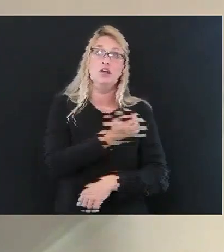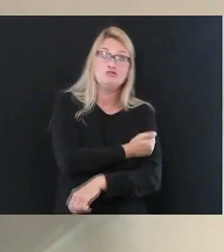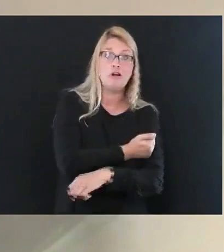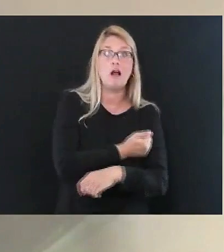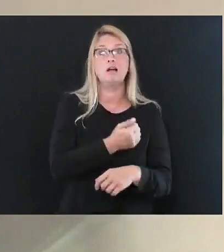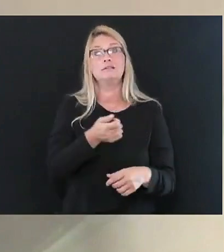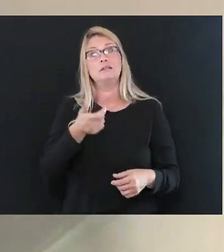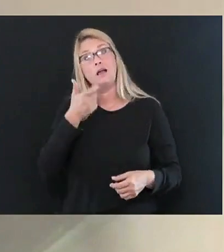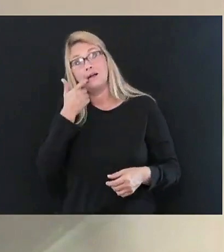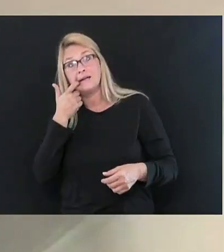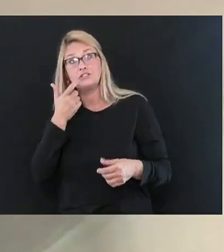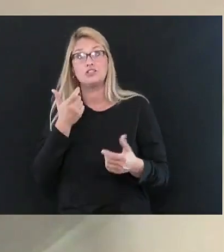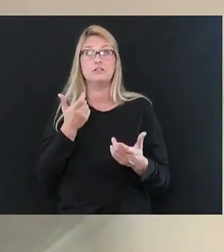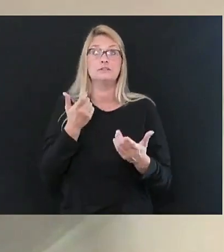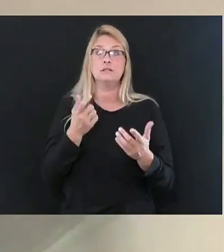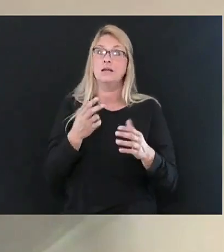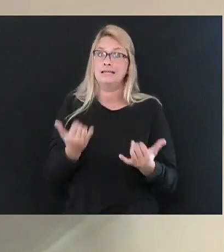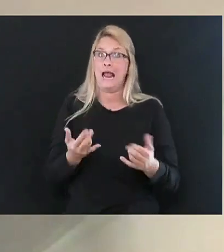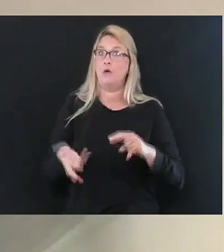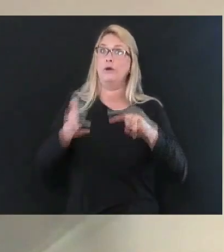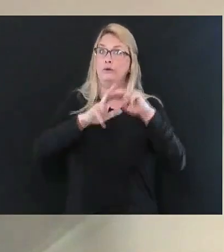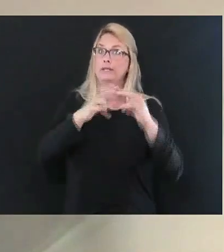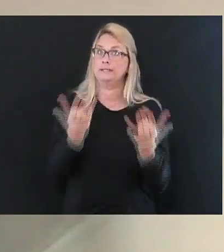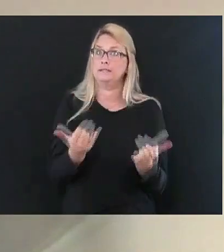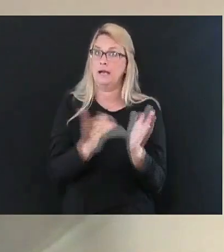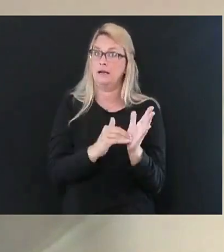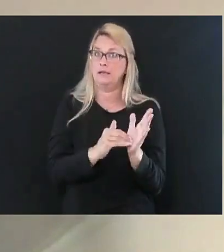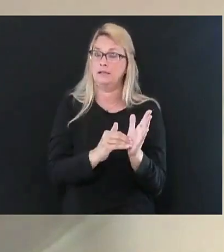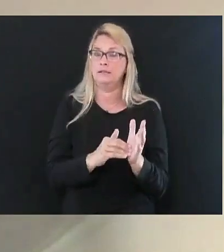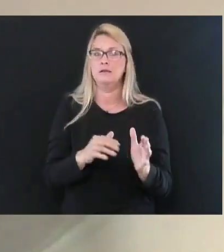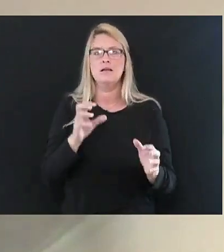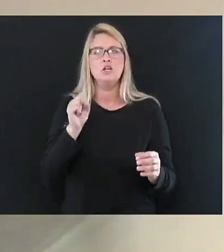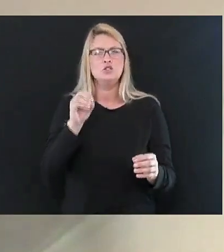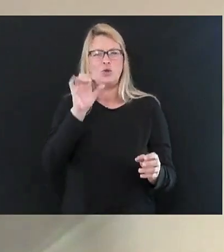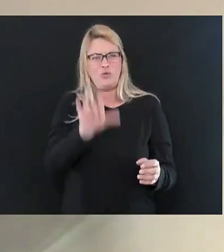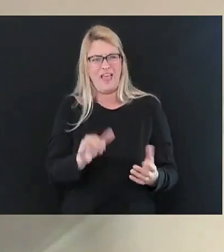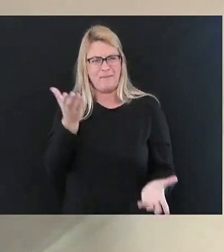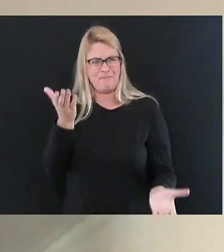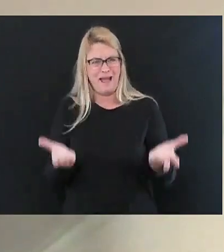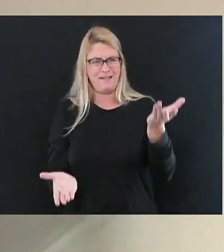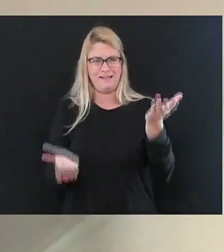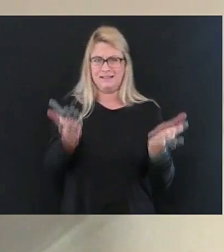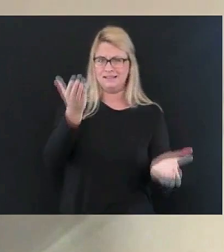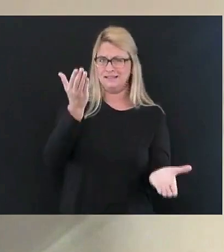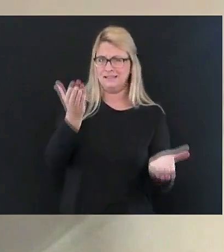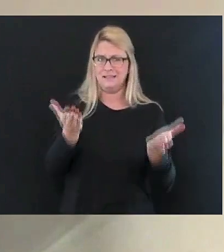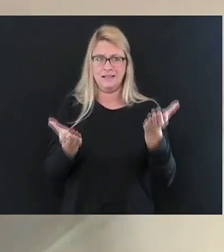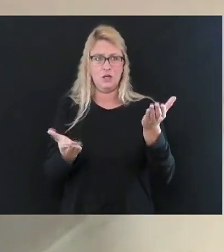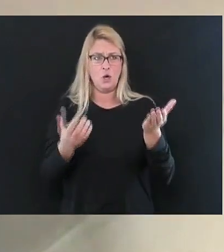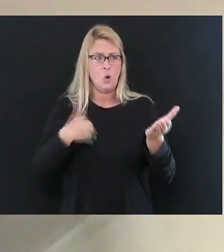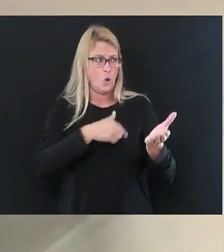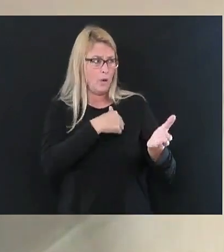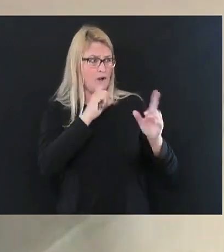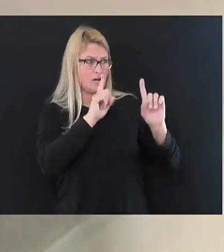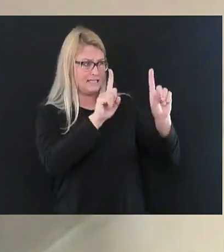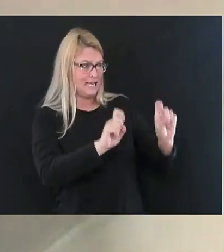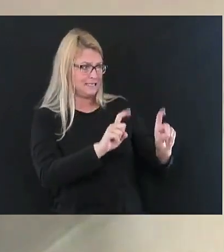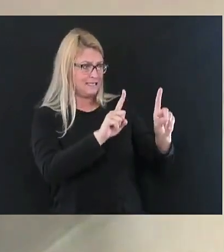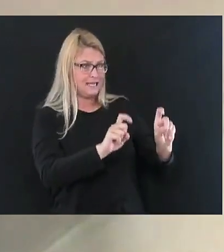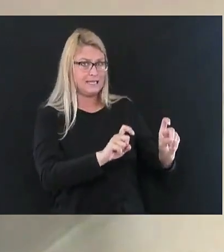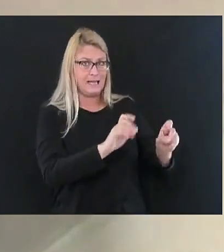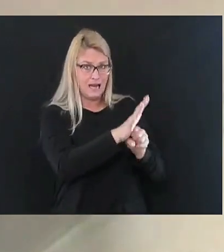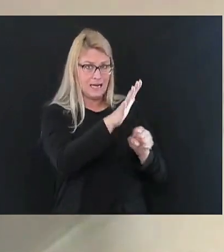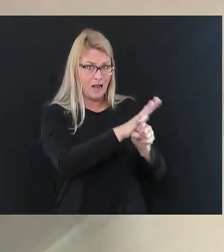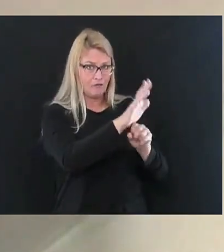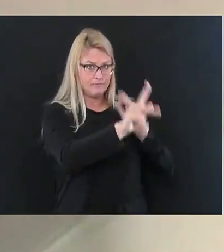starting to go up again. So ultimately, this balance between making sure that we're testing, we're really trying